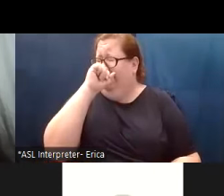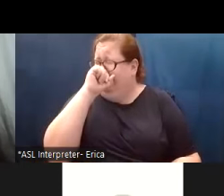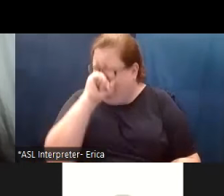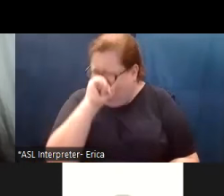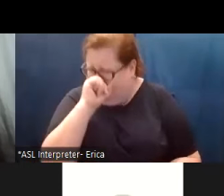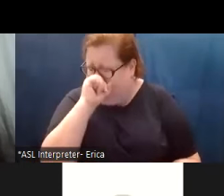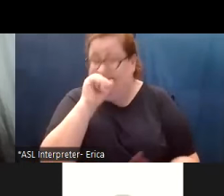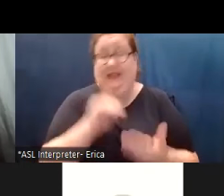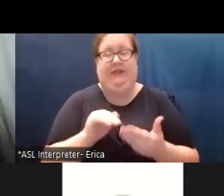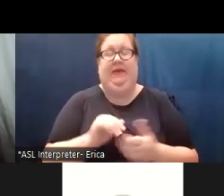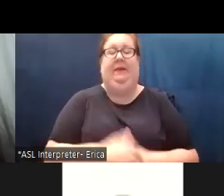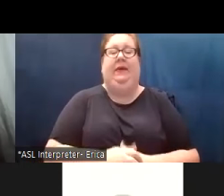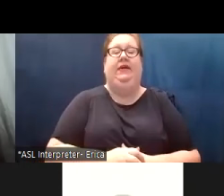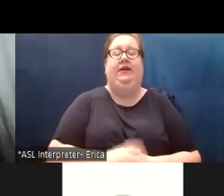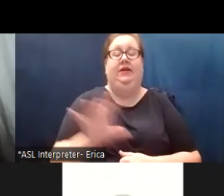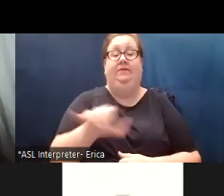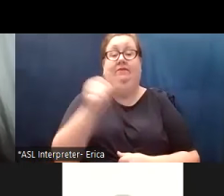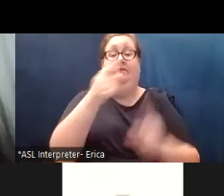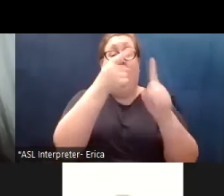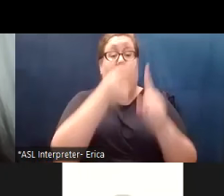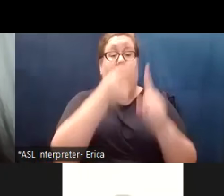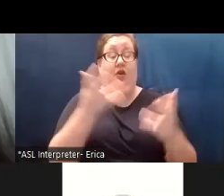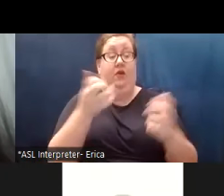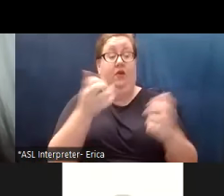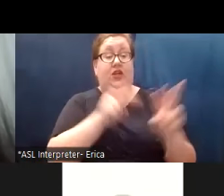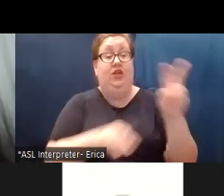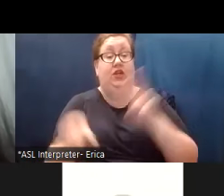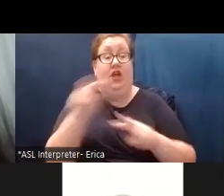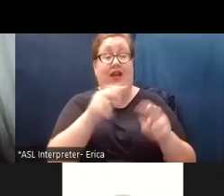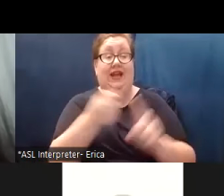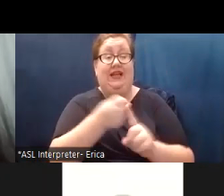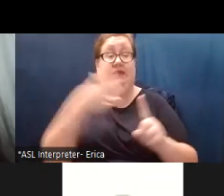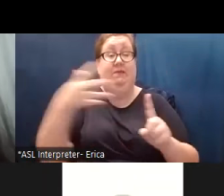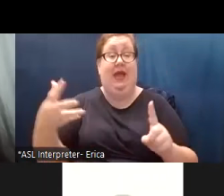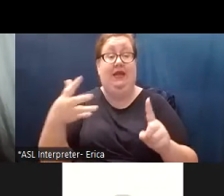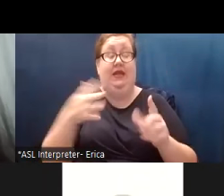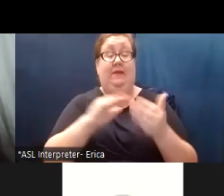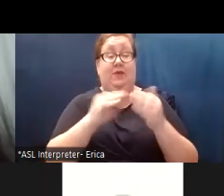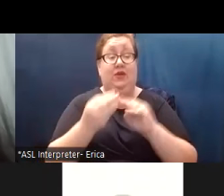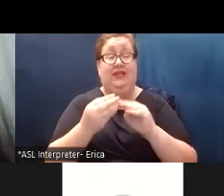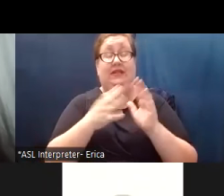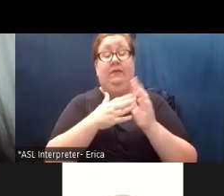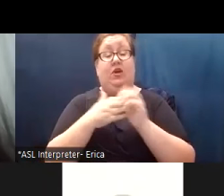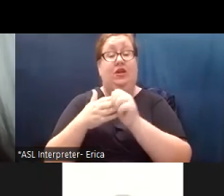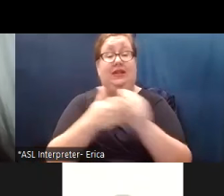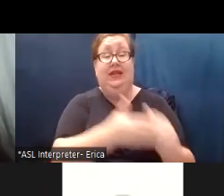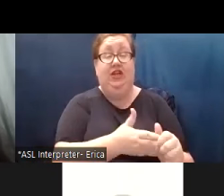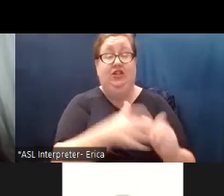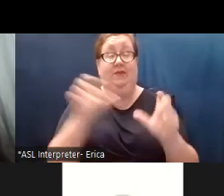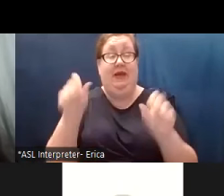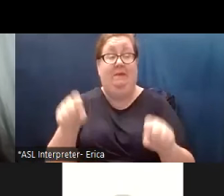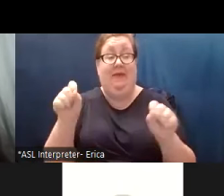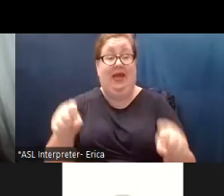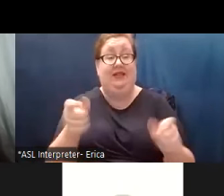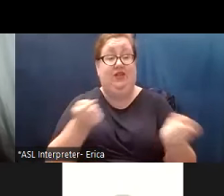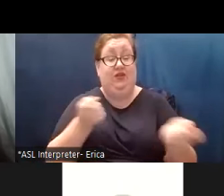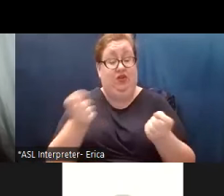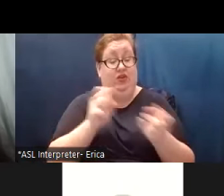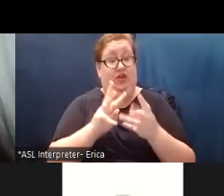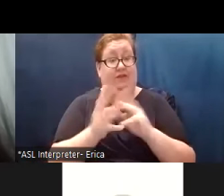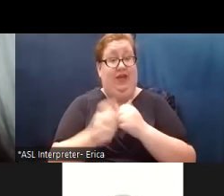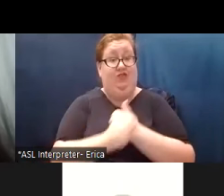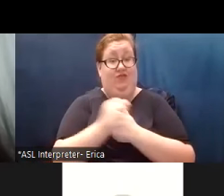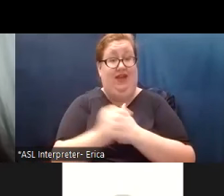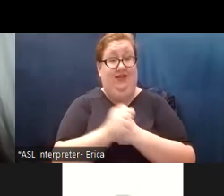It's one of our other goals that we've been looking at is expanding municipal leadership and capacity to manage climate risk, to their point that this should be somebody's